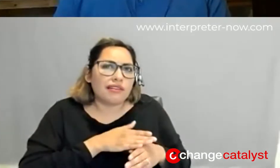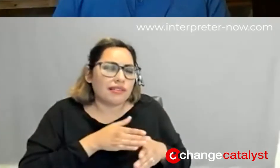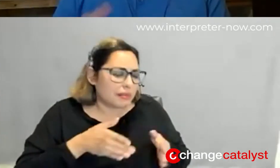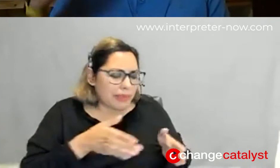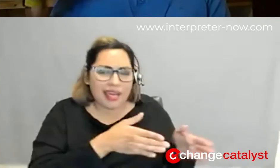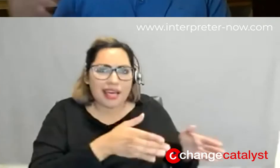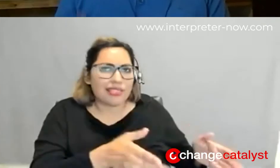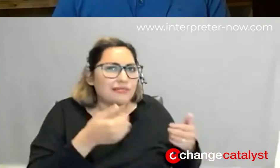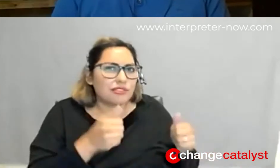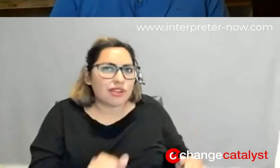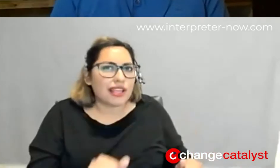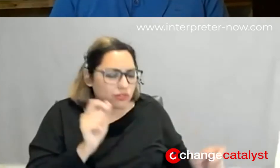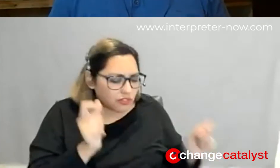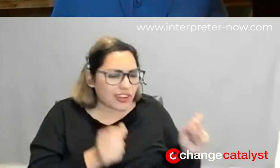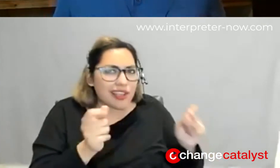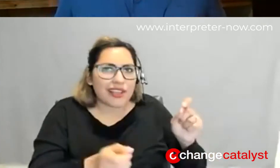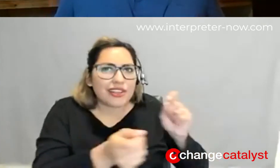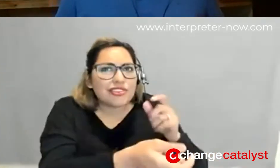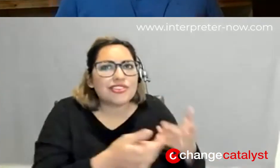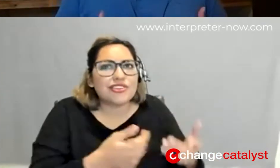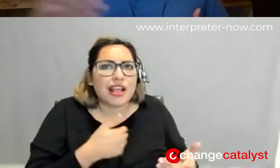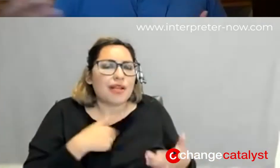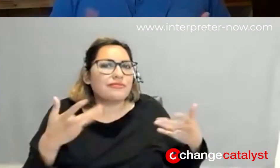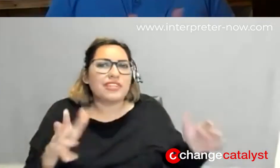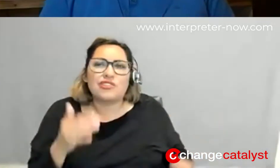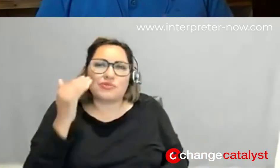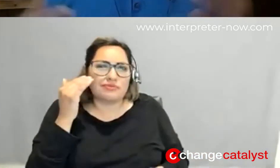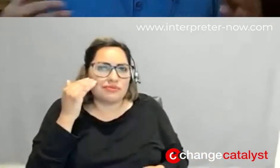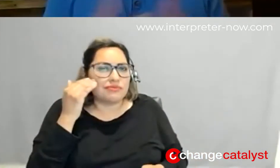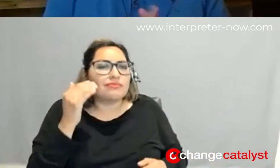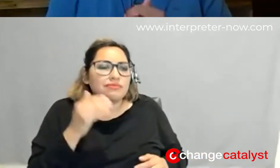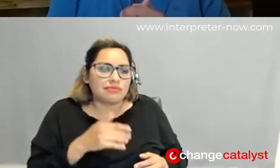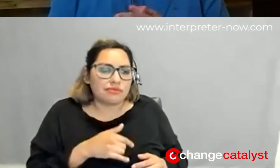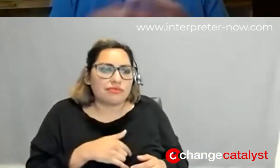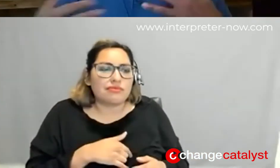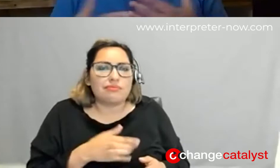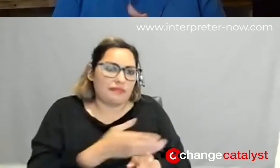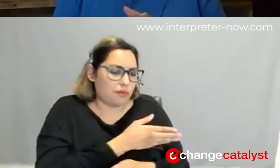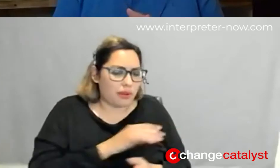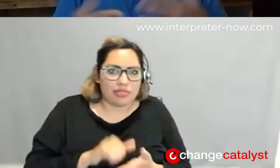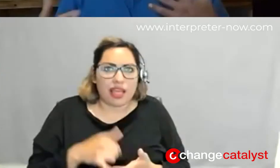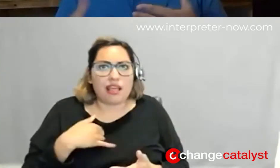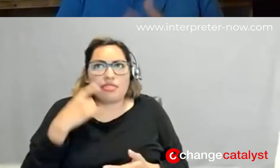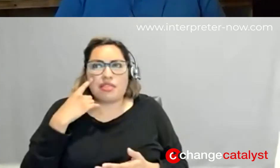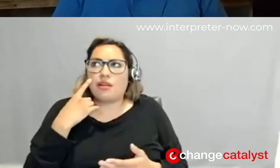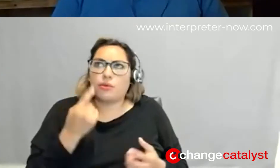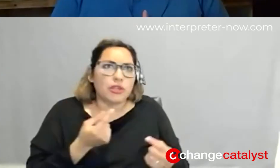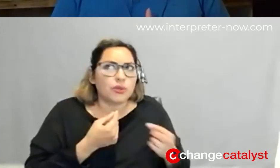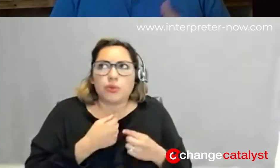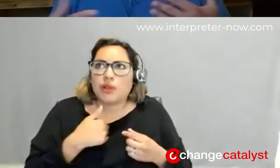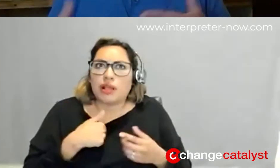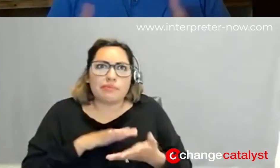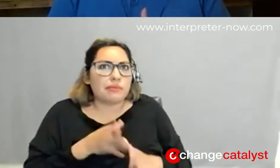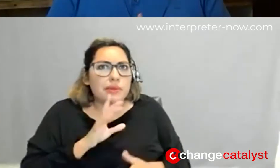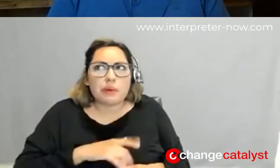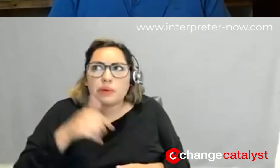leap behind me, and I was woke at that point. Even before that happens, like, what can I do? I got to give back. I'm getting older,